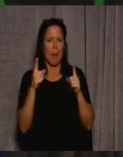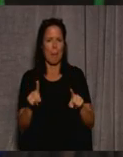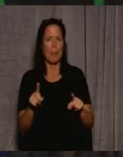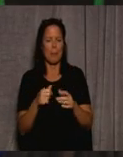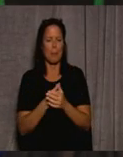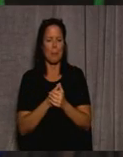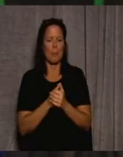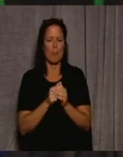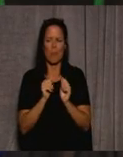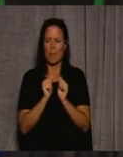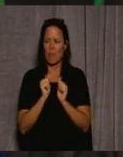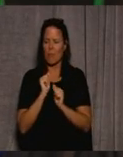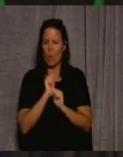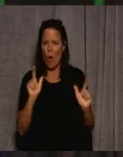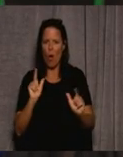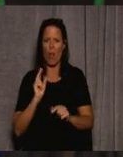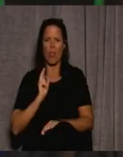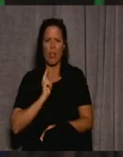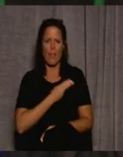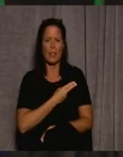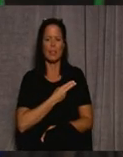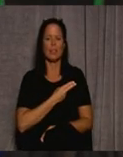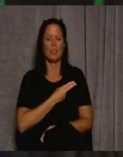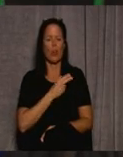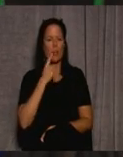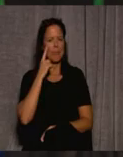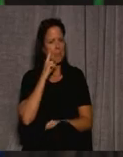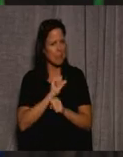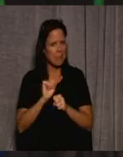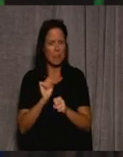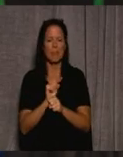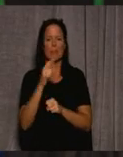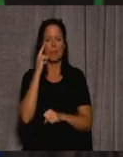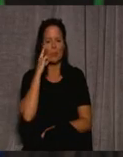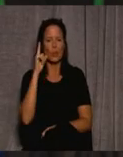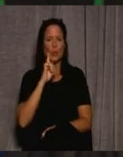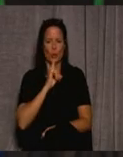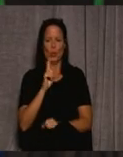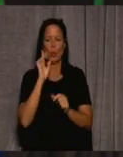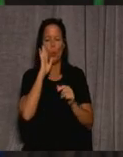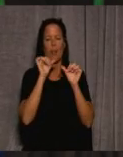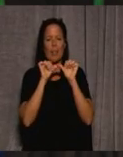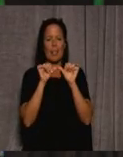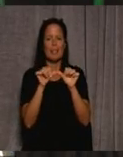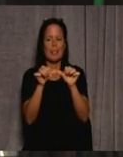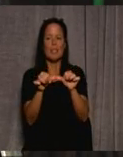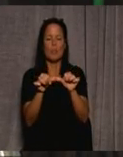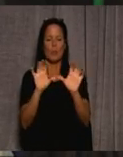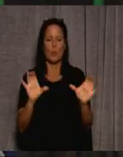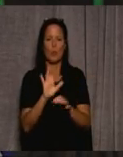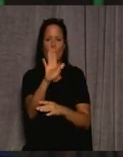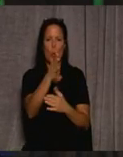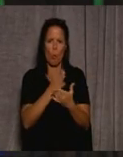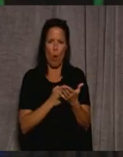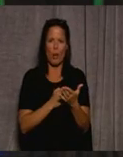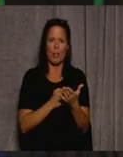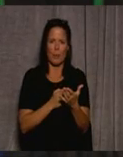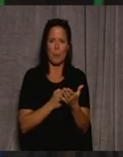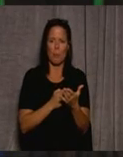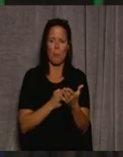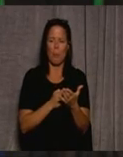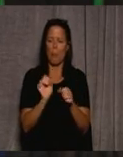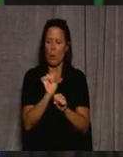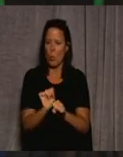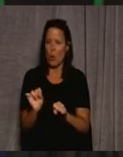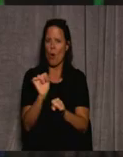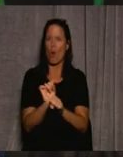And all of us are absolutely certain that you will continue to do your part, to